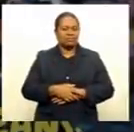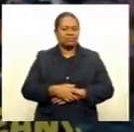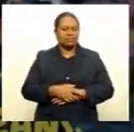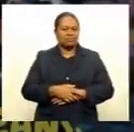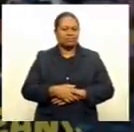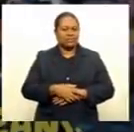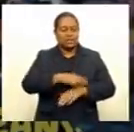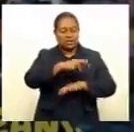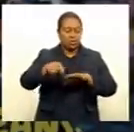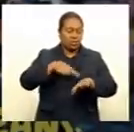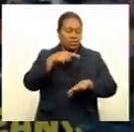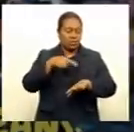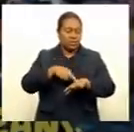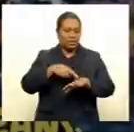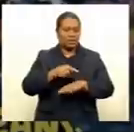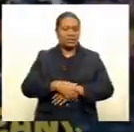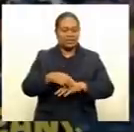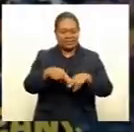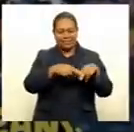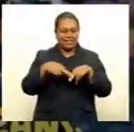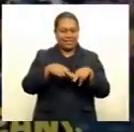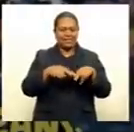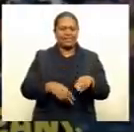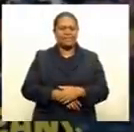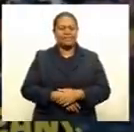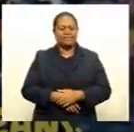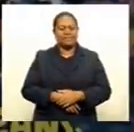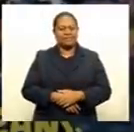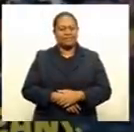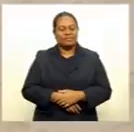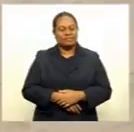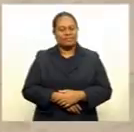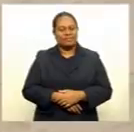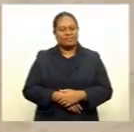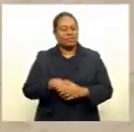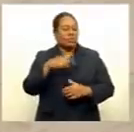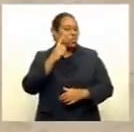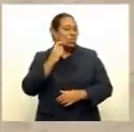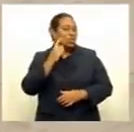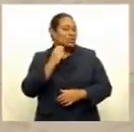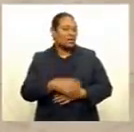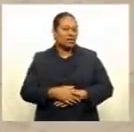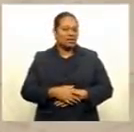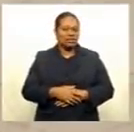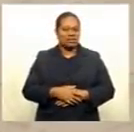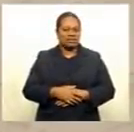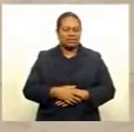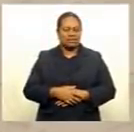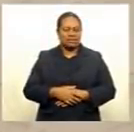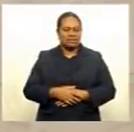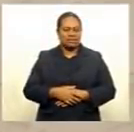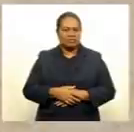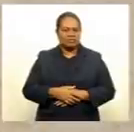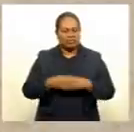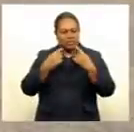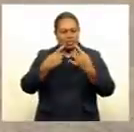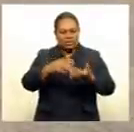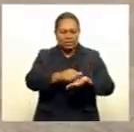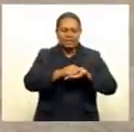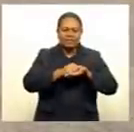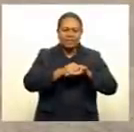the region divisions in Fiji, restoring through our waterways and water bodies, restoring our